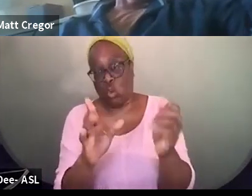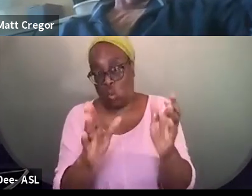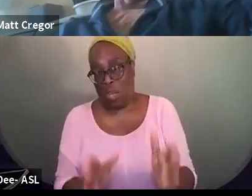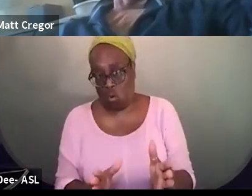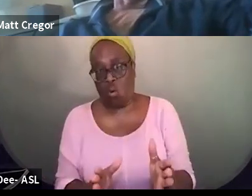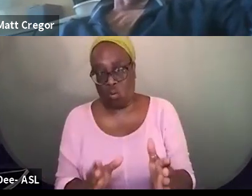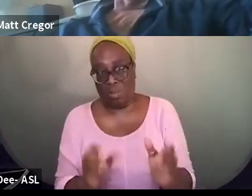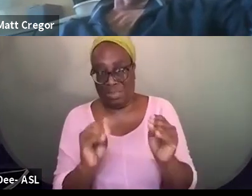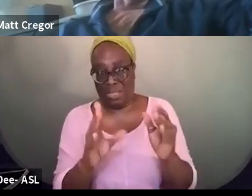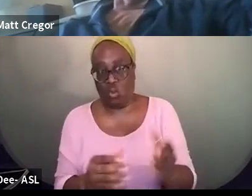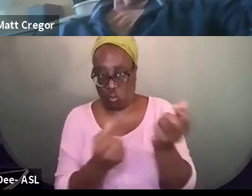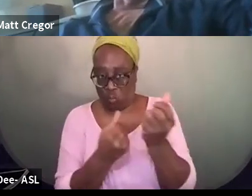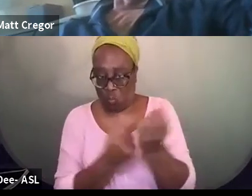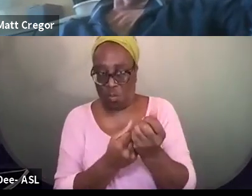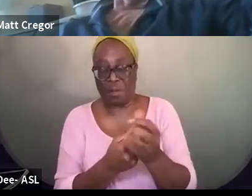We have also discussed